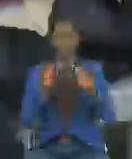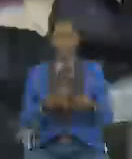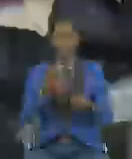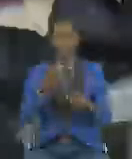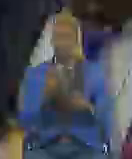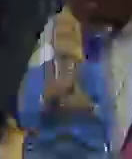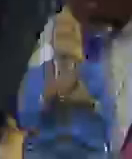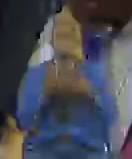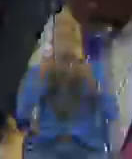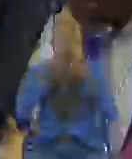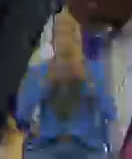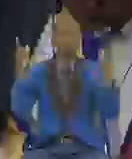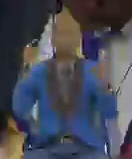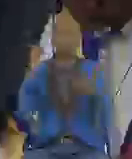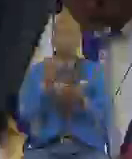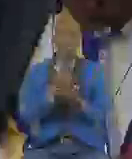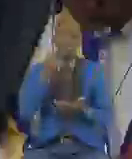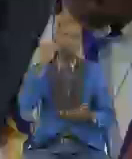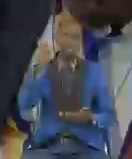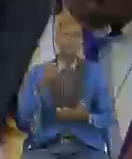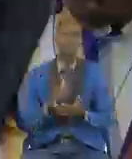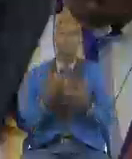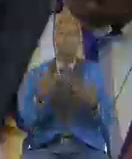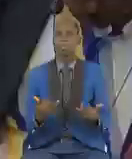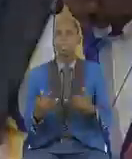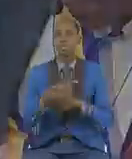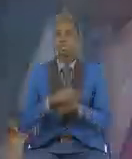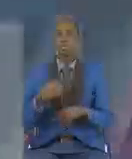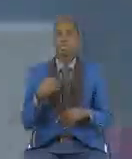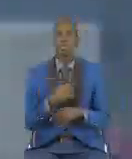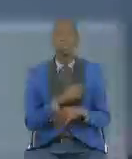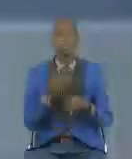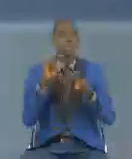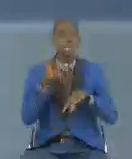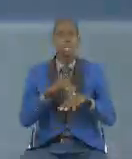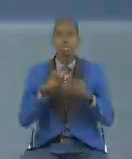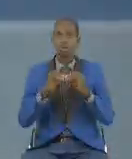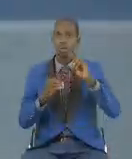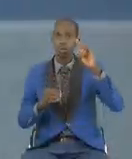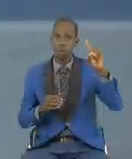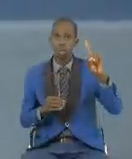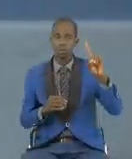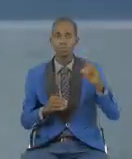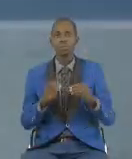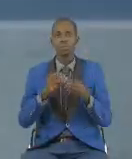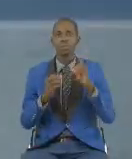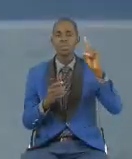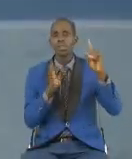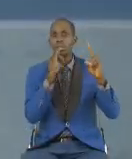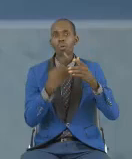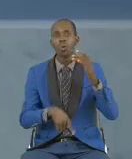state amen? Today we're dealing with number one, and number one is